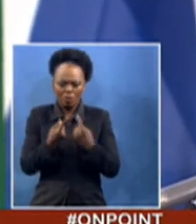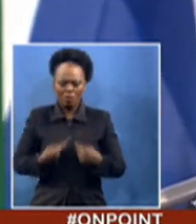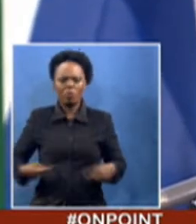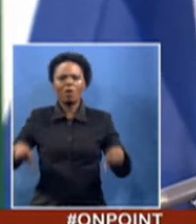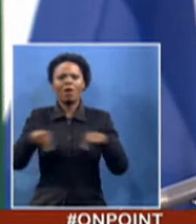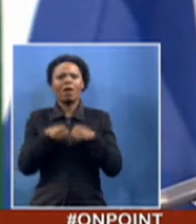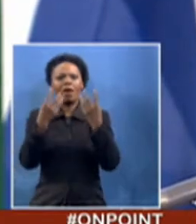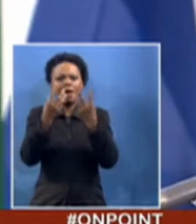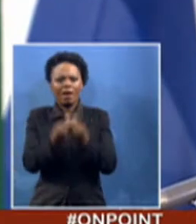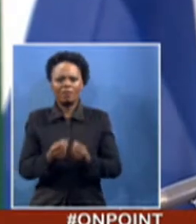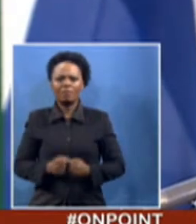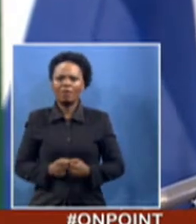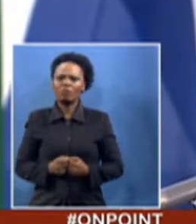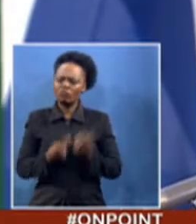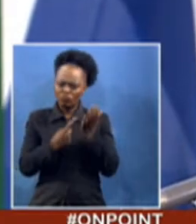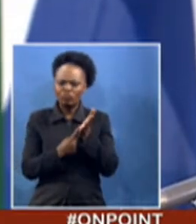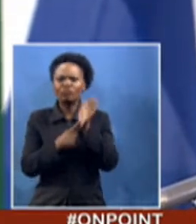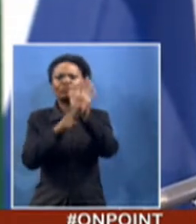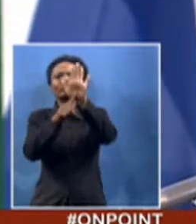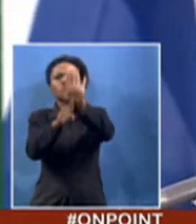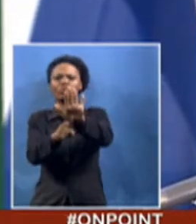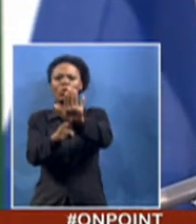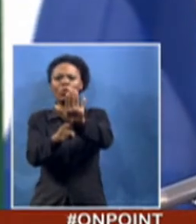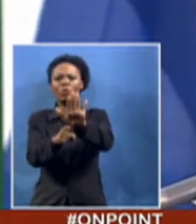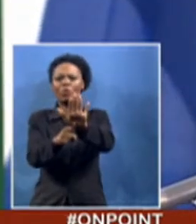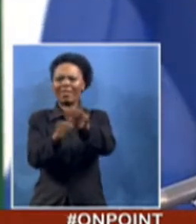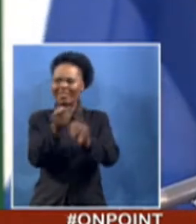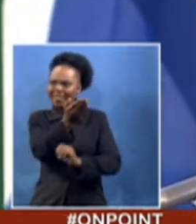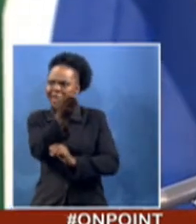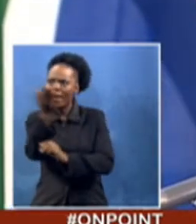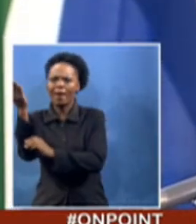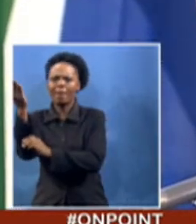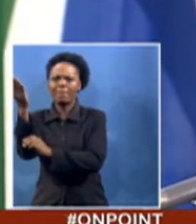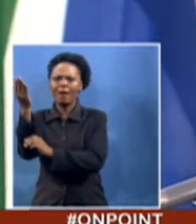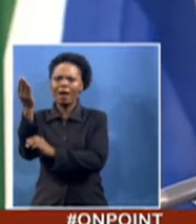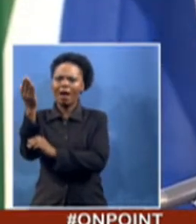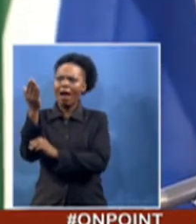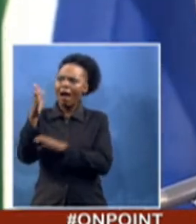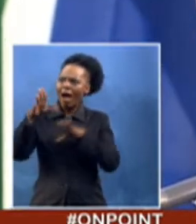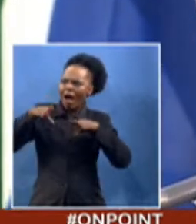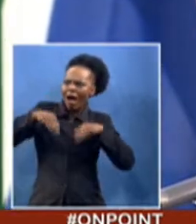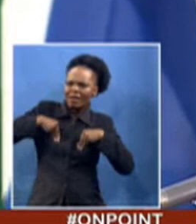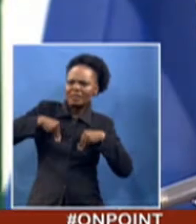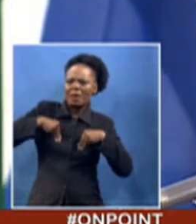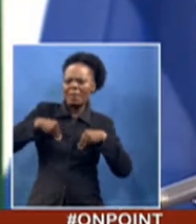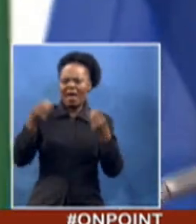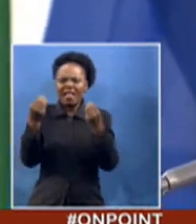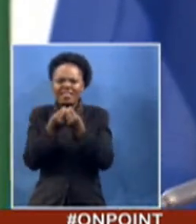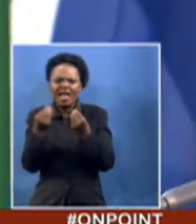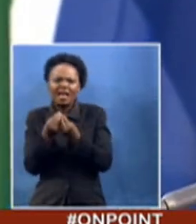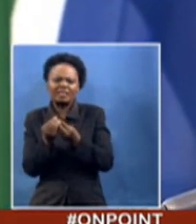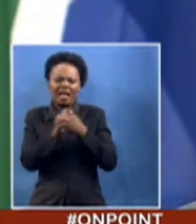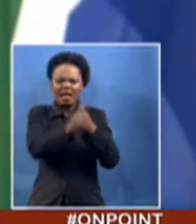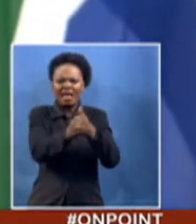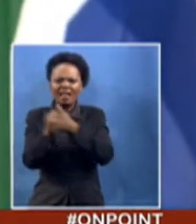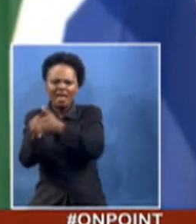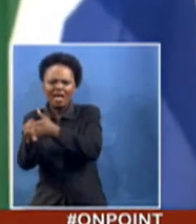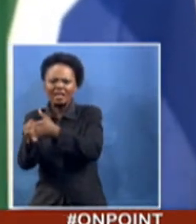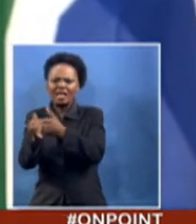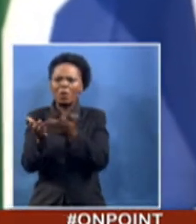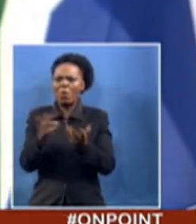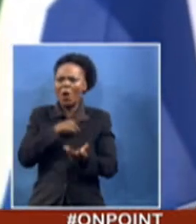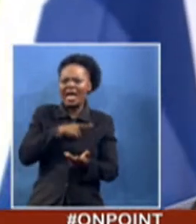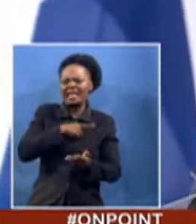Demonstrate to them that you don't approve of the way they are running things. If they are stealing